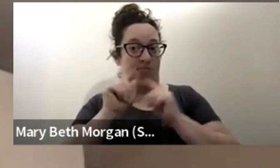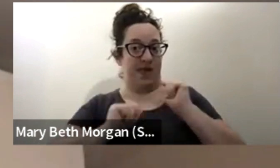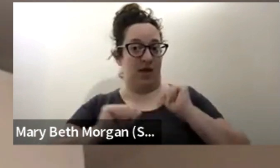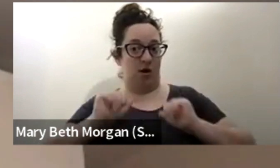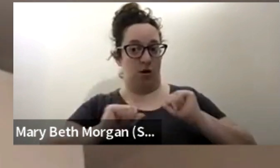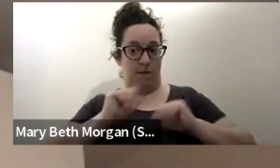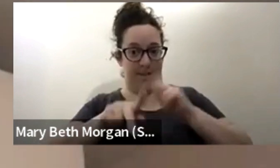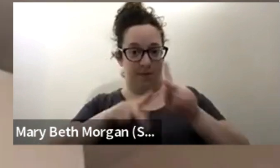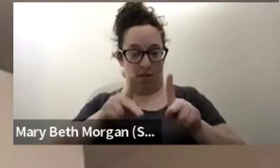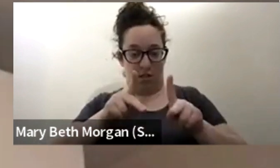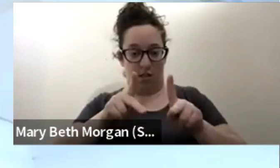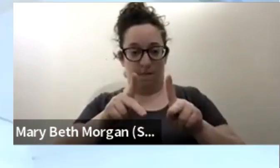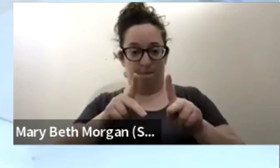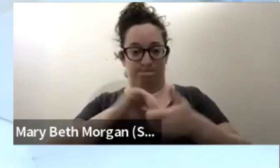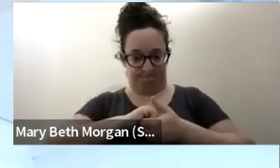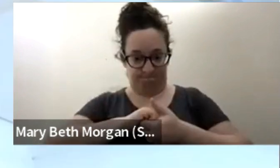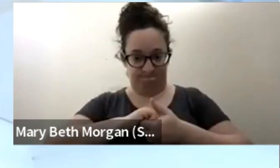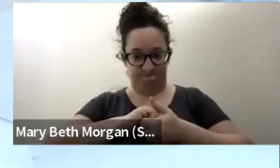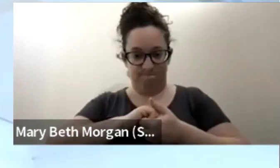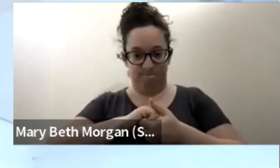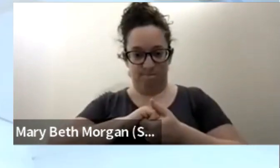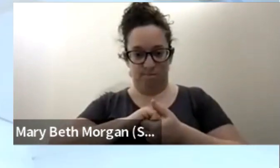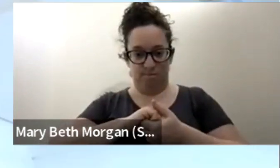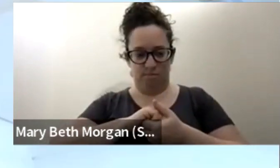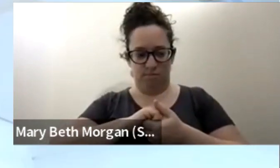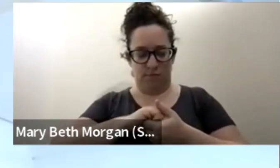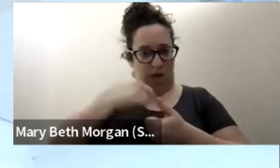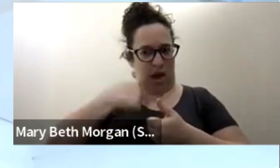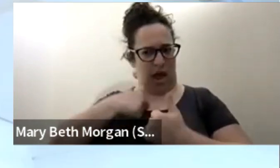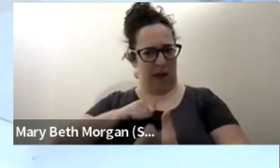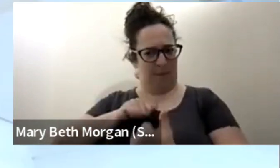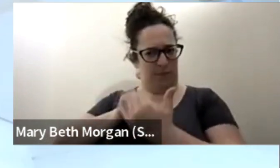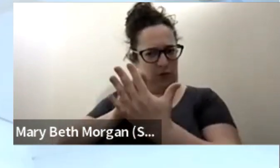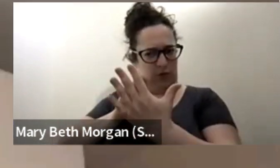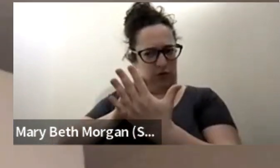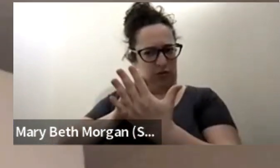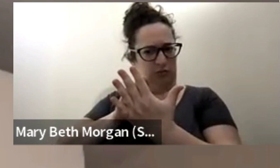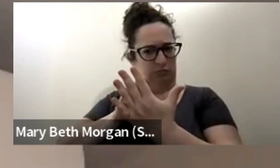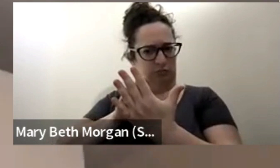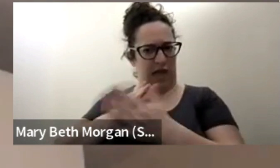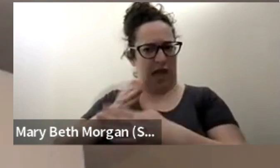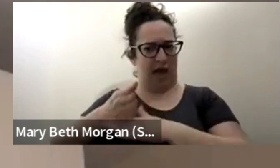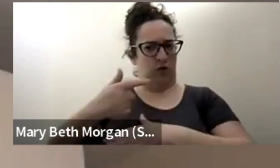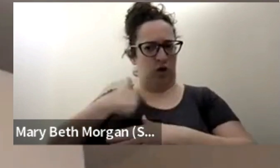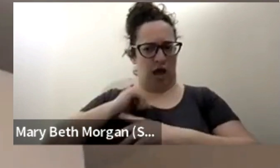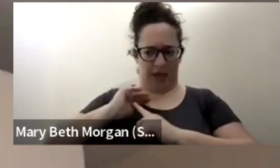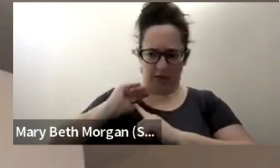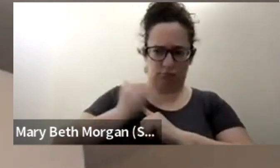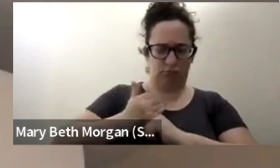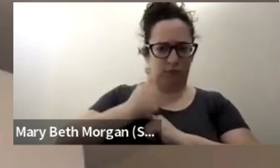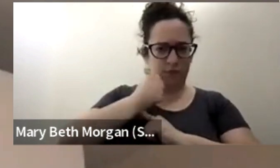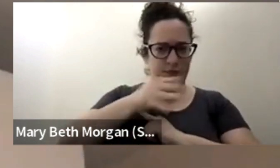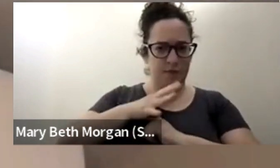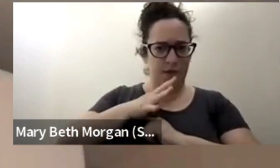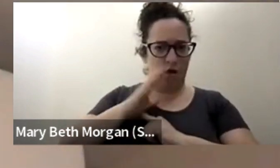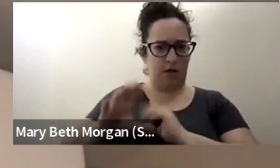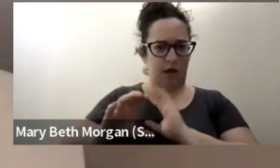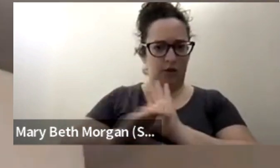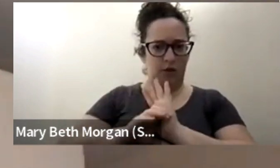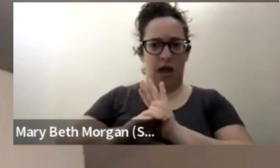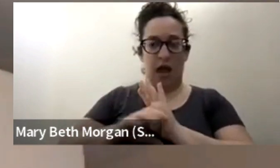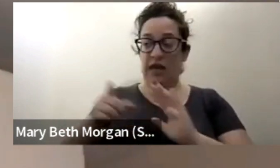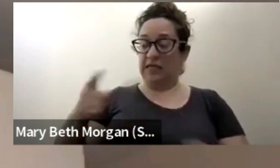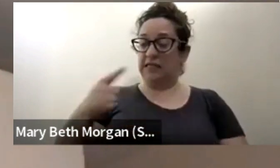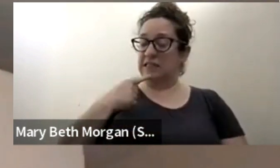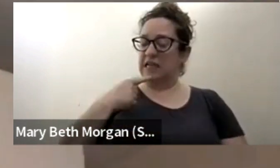Globe theatre people. Yeah. And I thought my acting teacher said, I approached him after playing this female